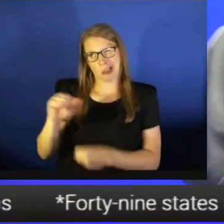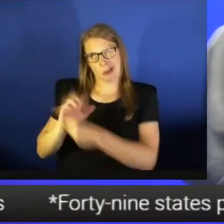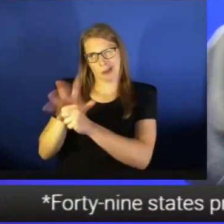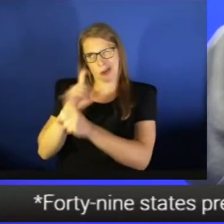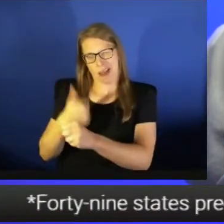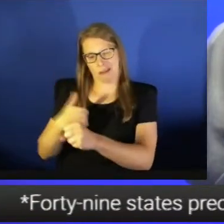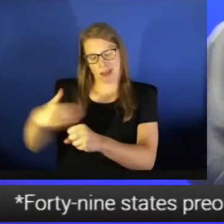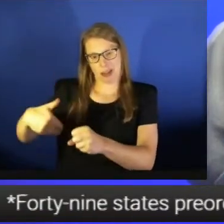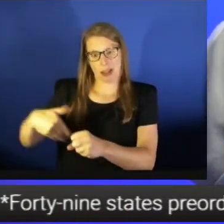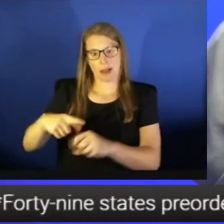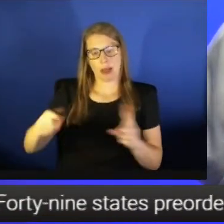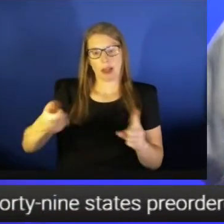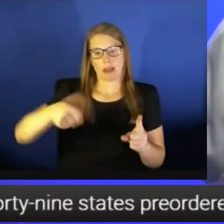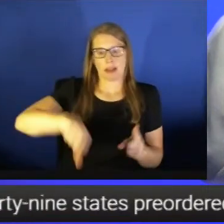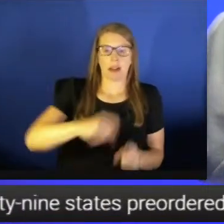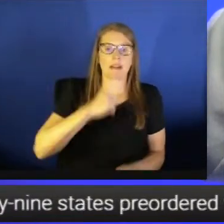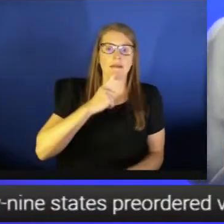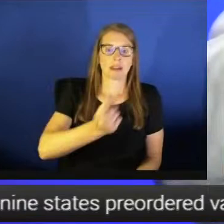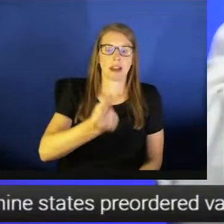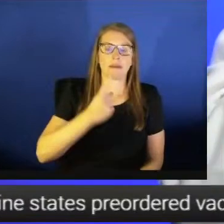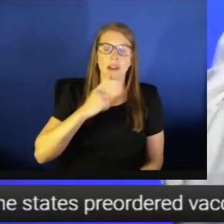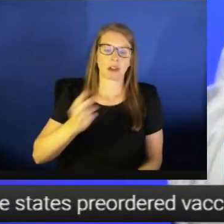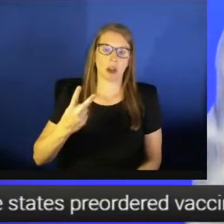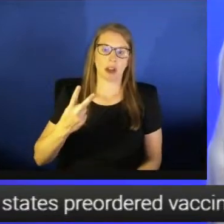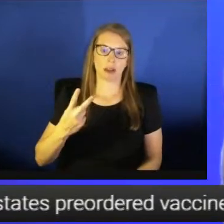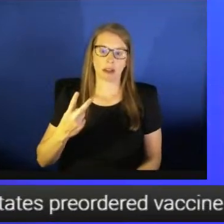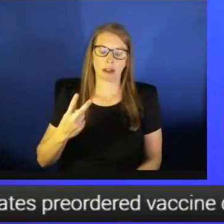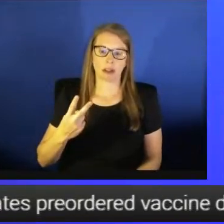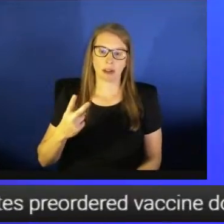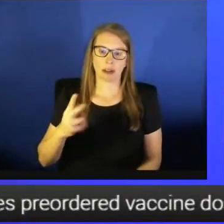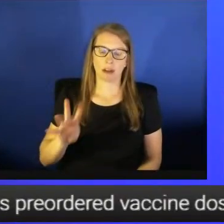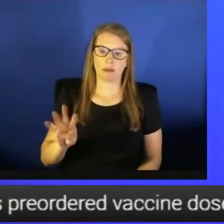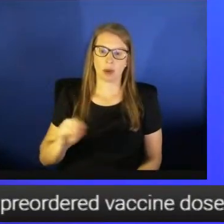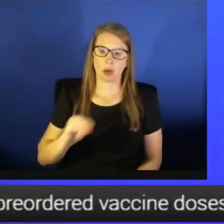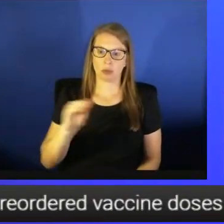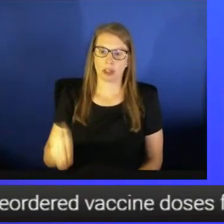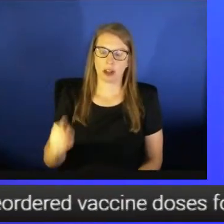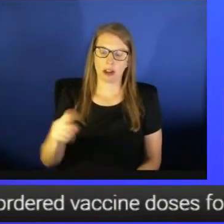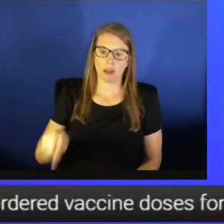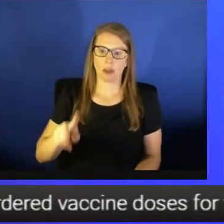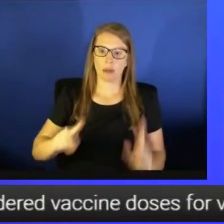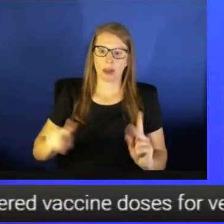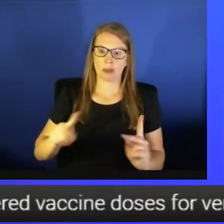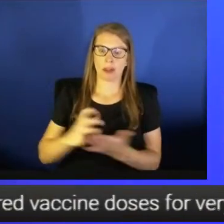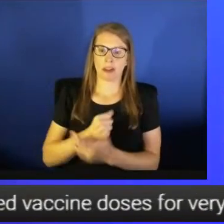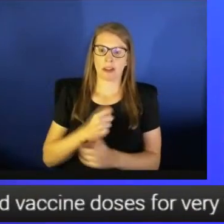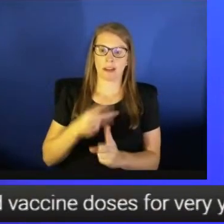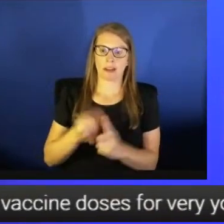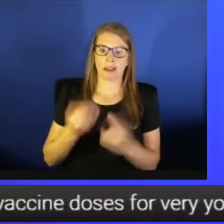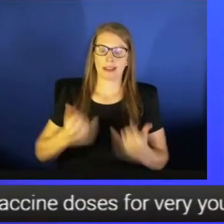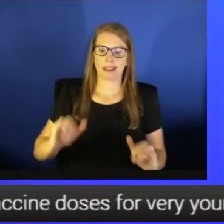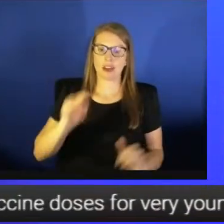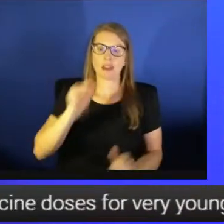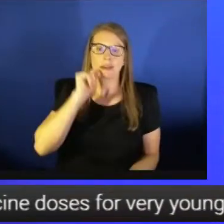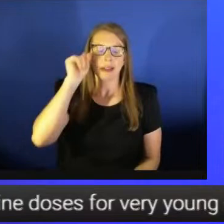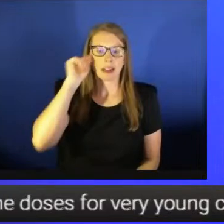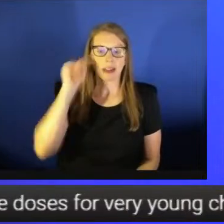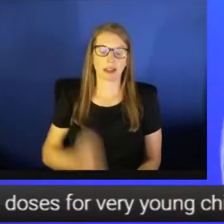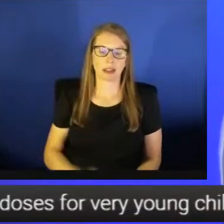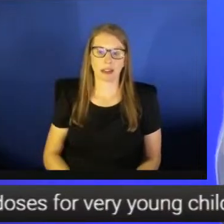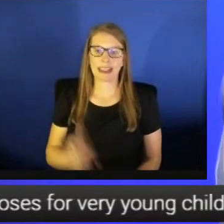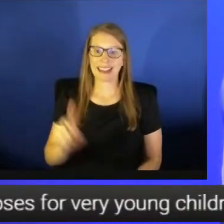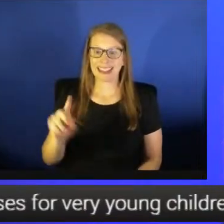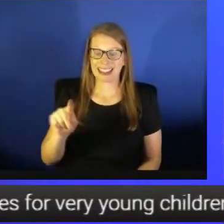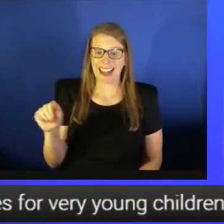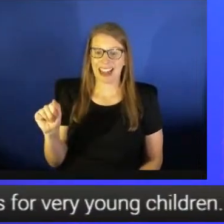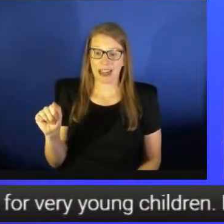11 to 12 year old, if you're a parent, about 40% of those people end up getting vaccinated when they're still teenagers. So there's data that says